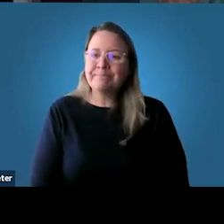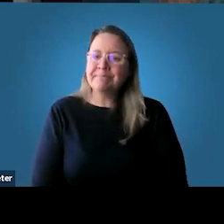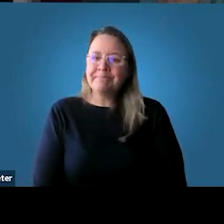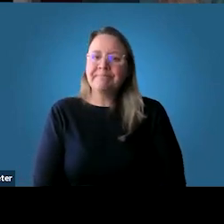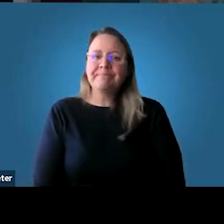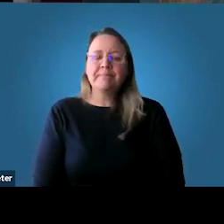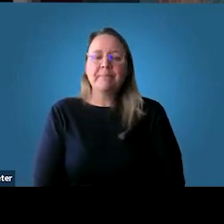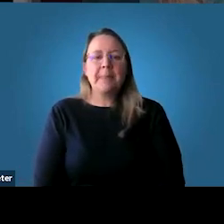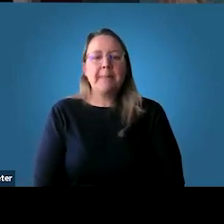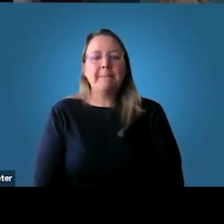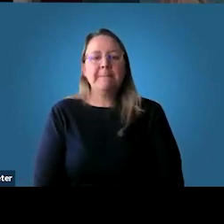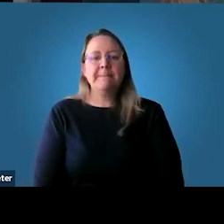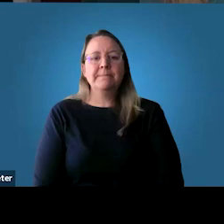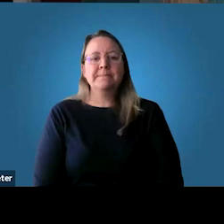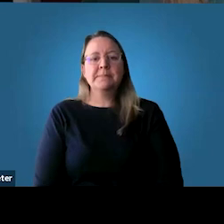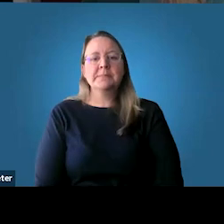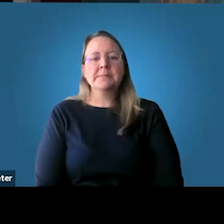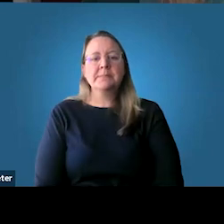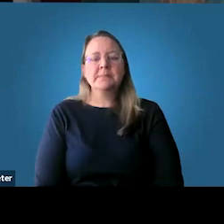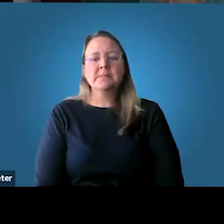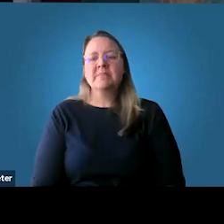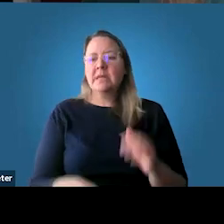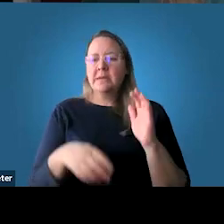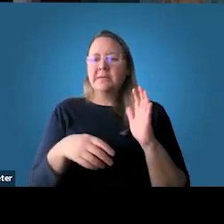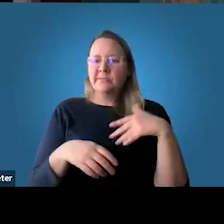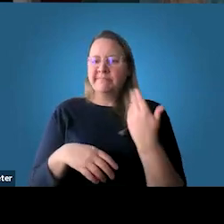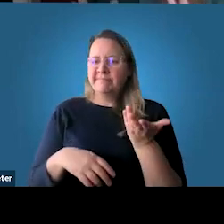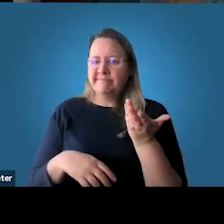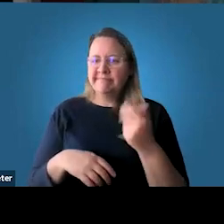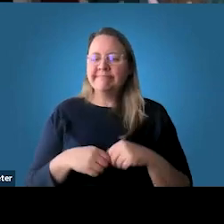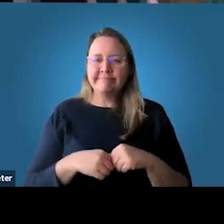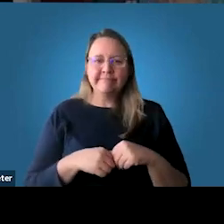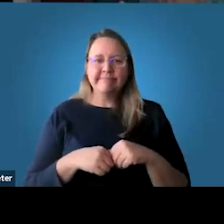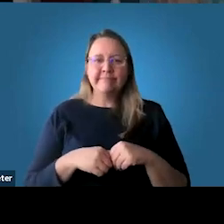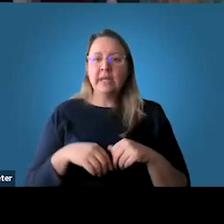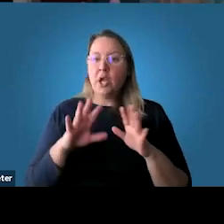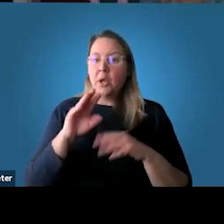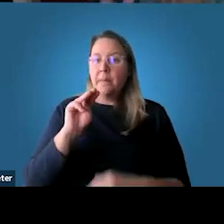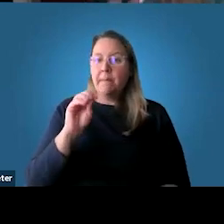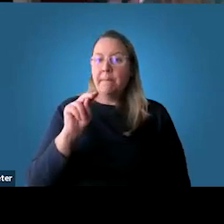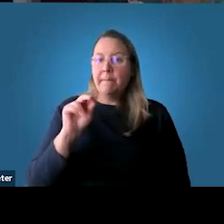Okay, let's start with some fundamental principles and assumptions. First up, monitoring and